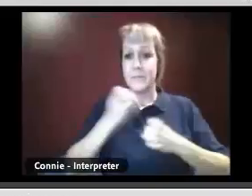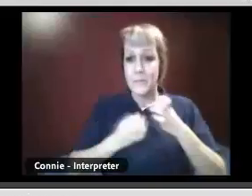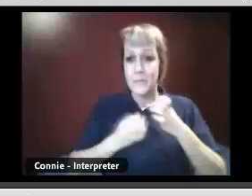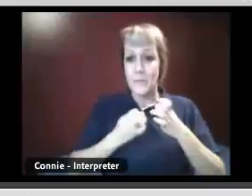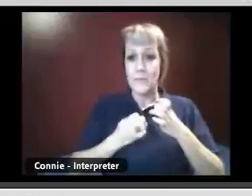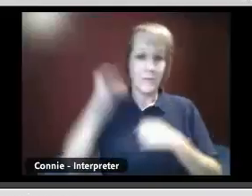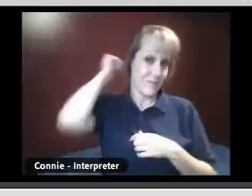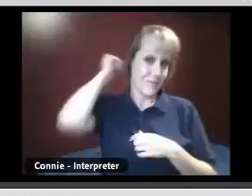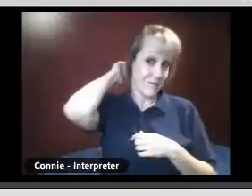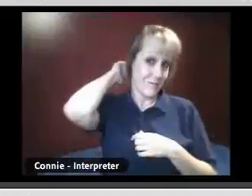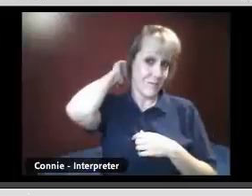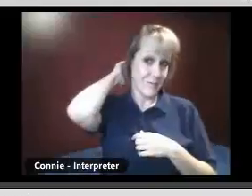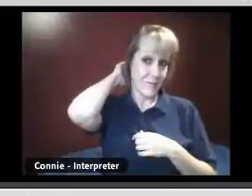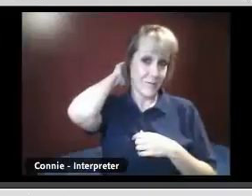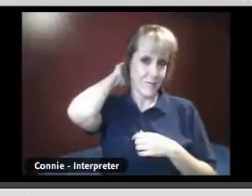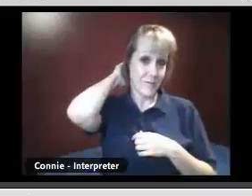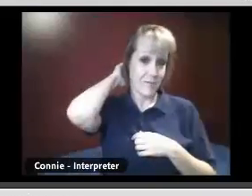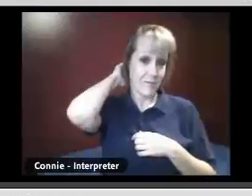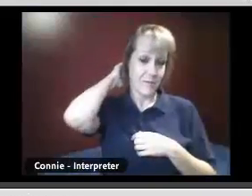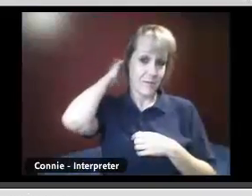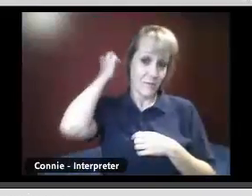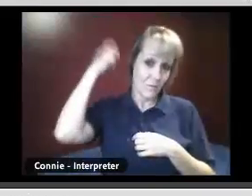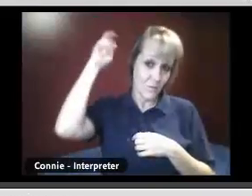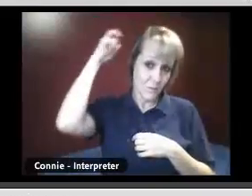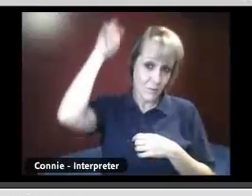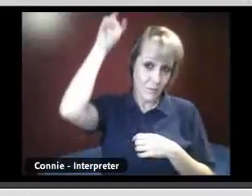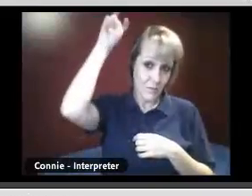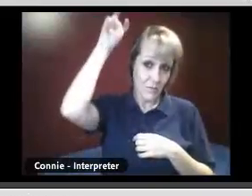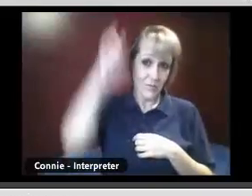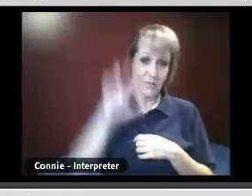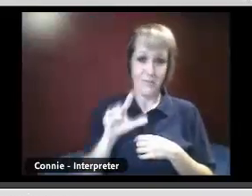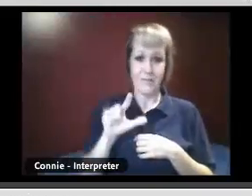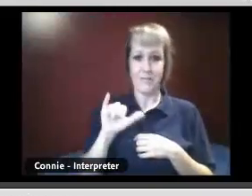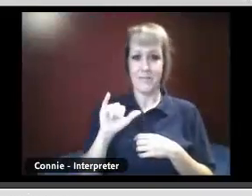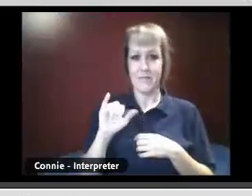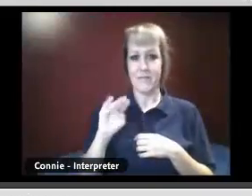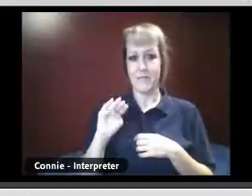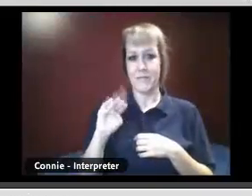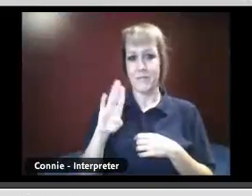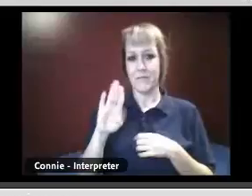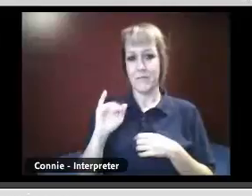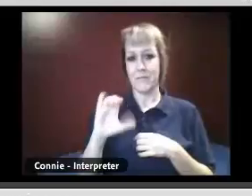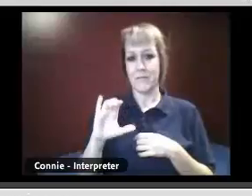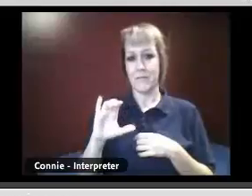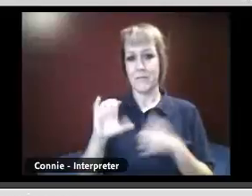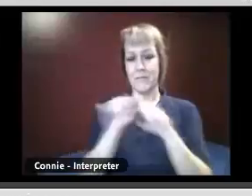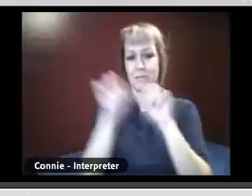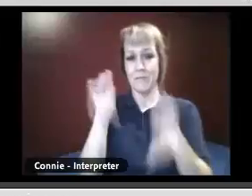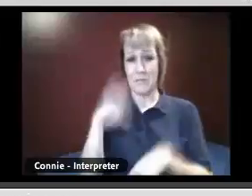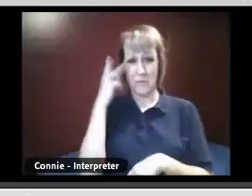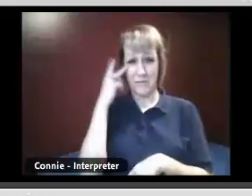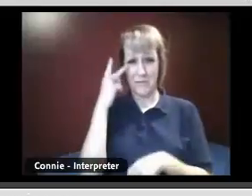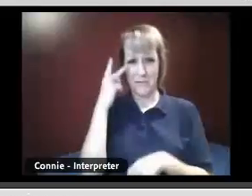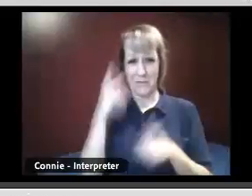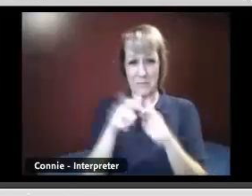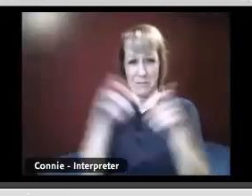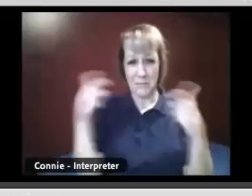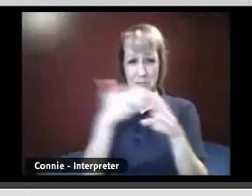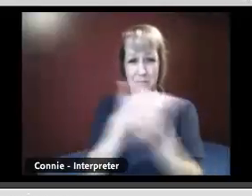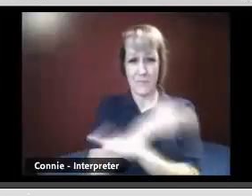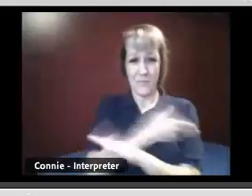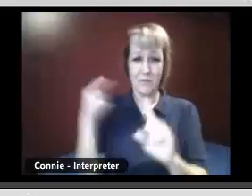spine, and it travels through our limbic system. And if you look at that, look how big that is before it ever gets to the cognitive, which is in